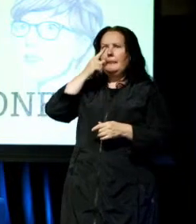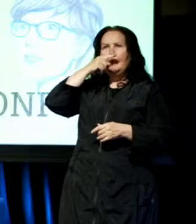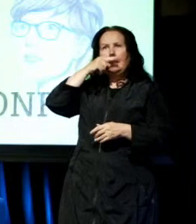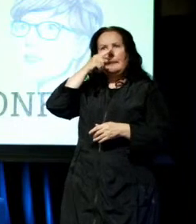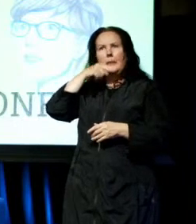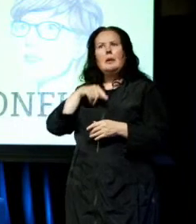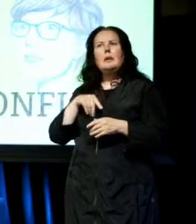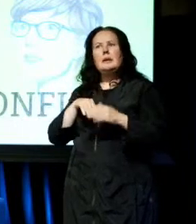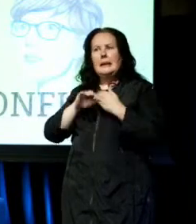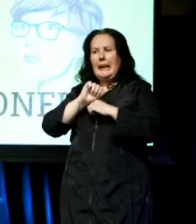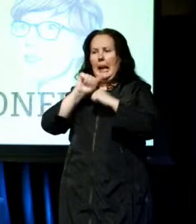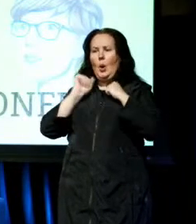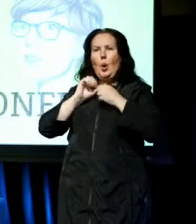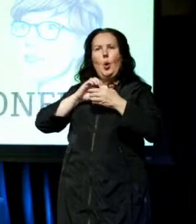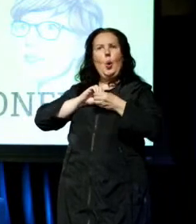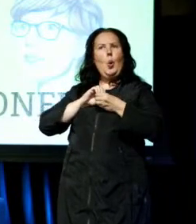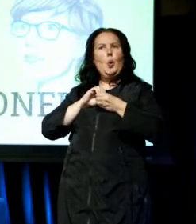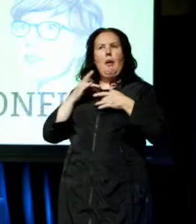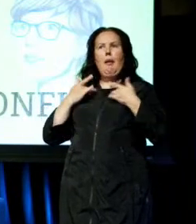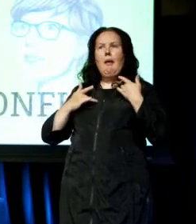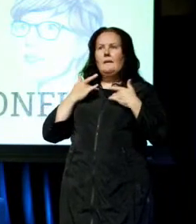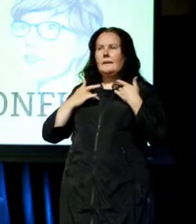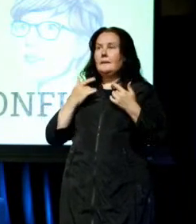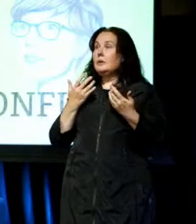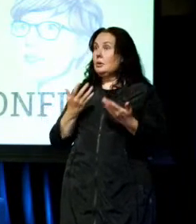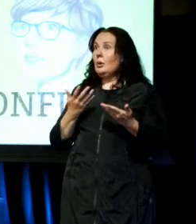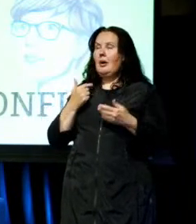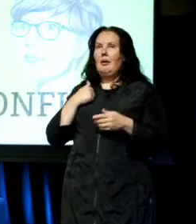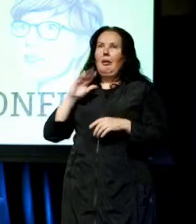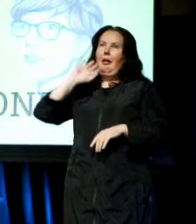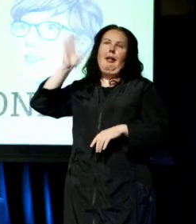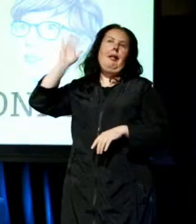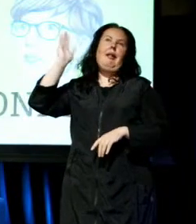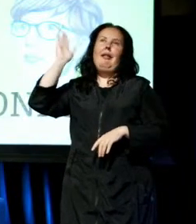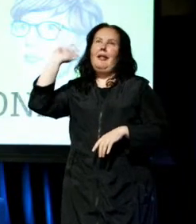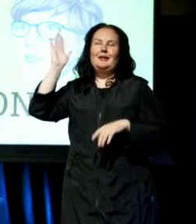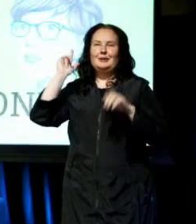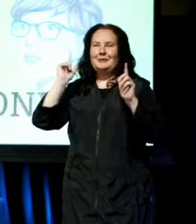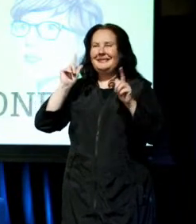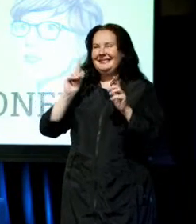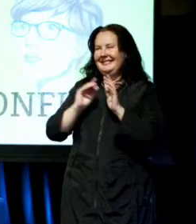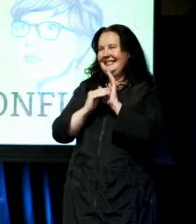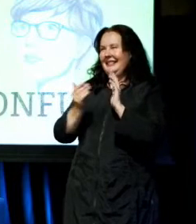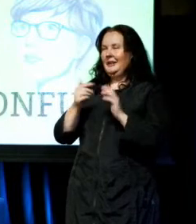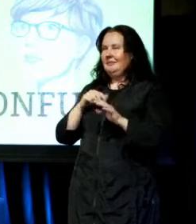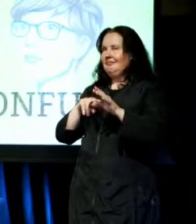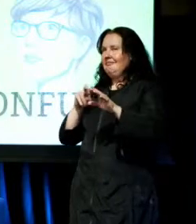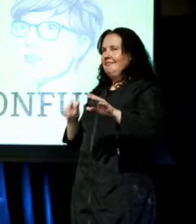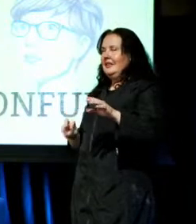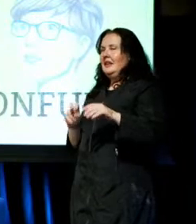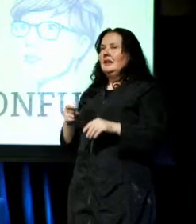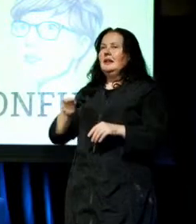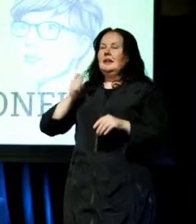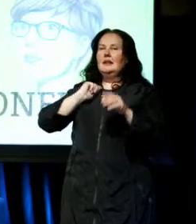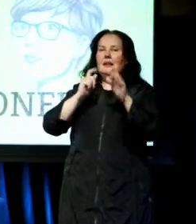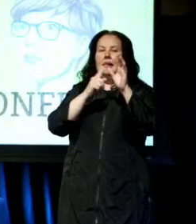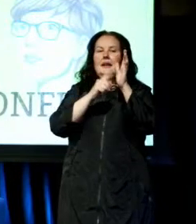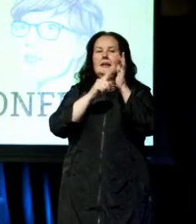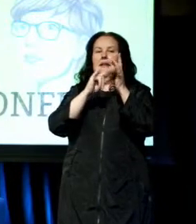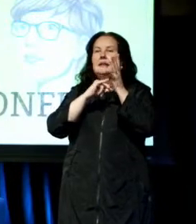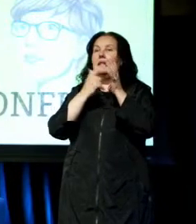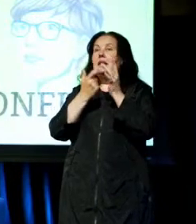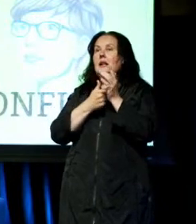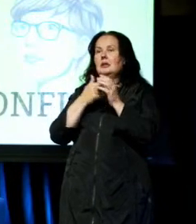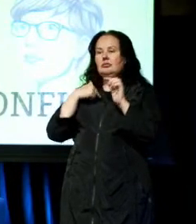just on my platform. I'm just on my soapbox now. I'm gonna get off it. Well, I was a fan of this podcast